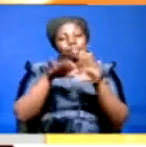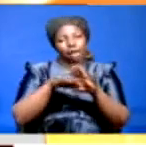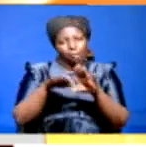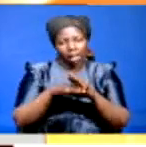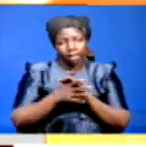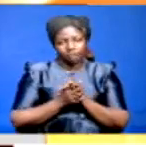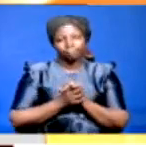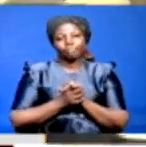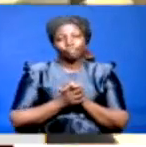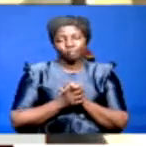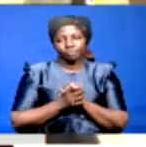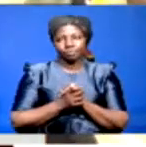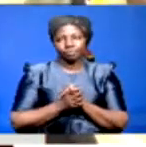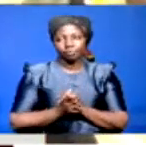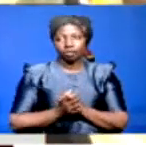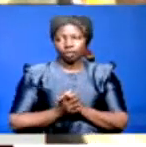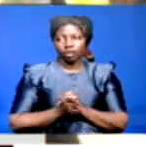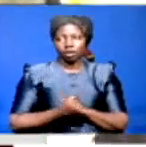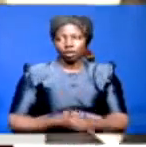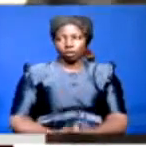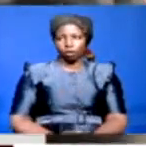Pauline Nasimio.